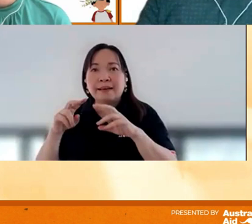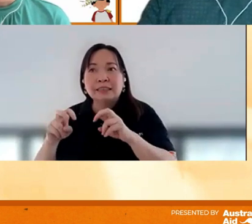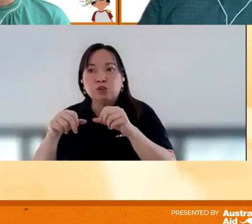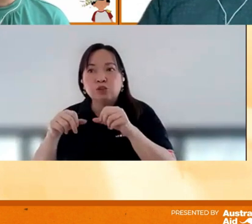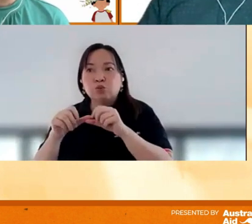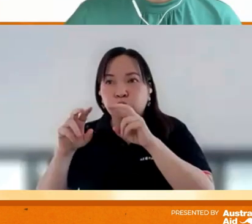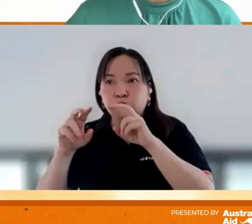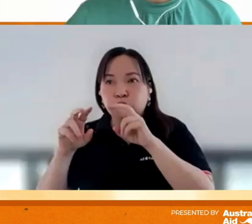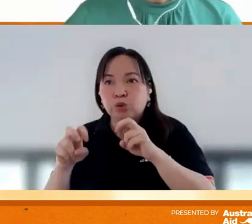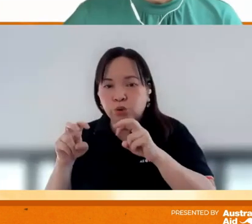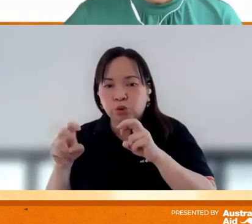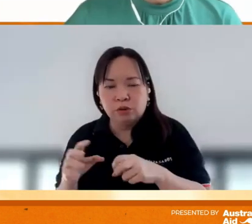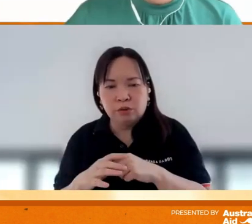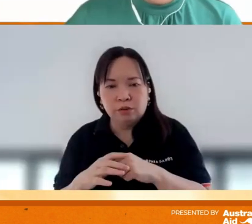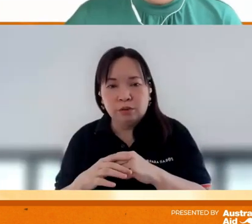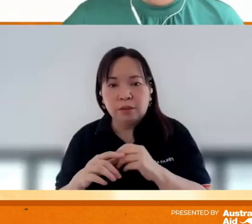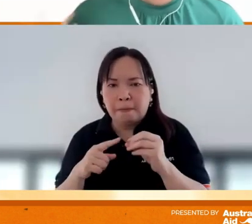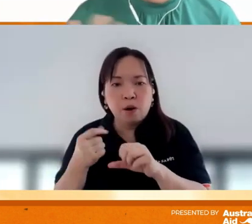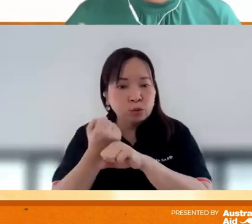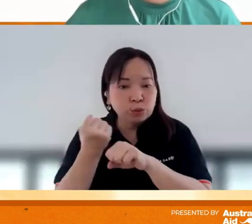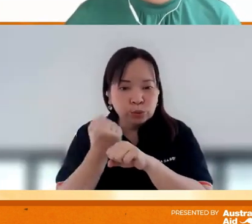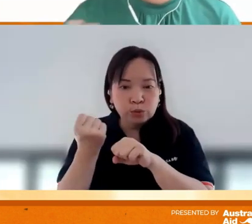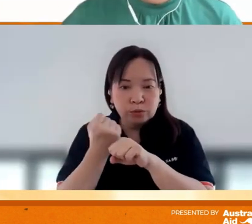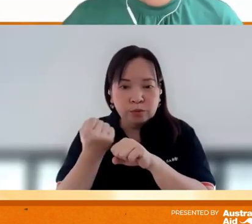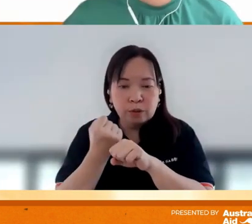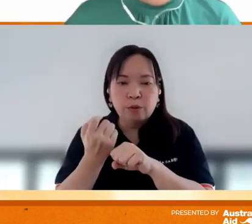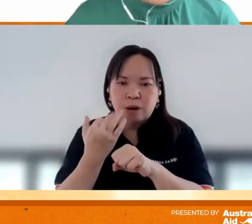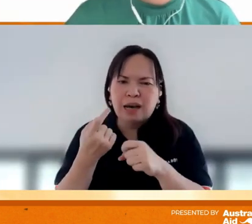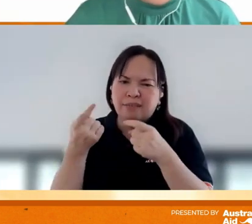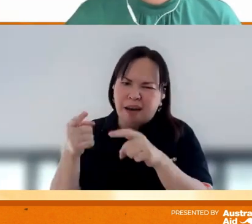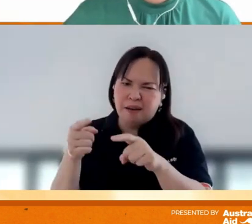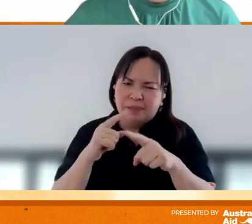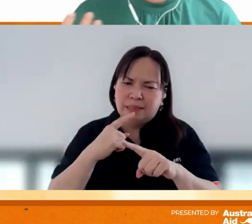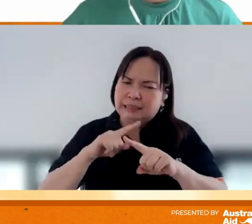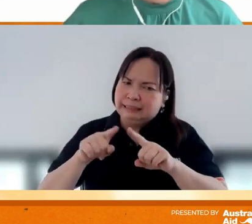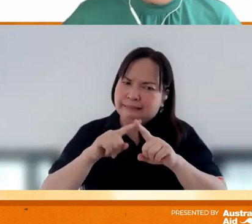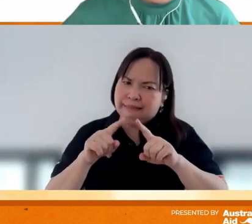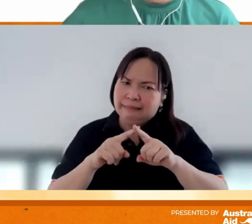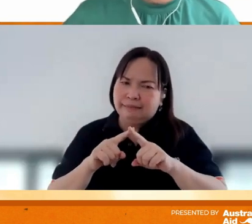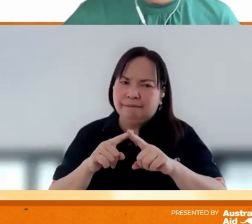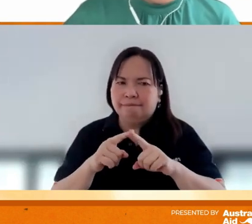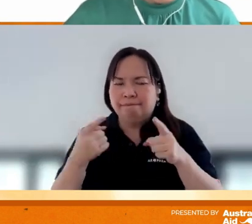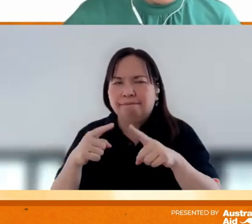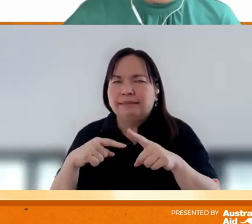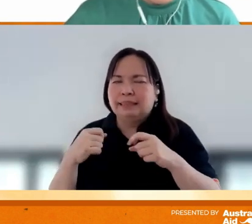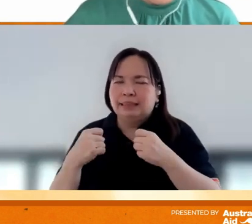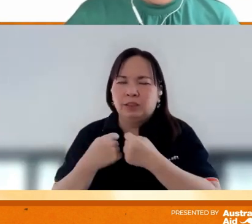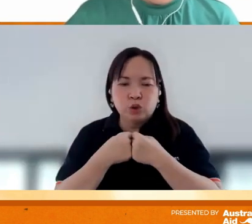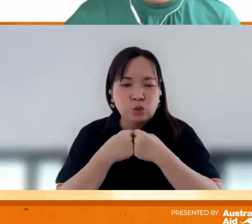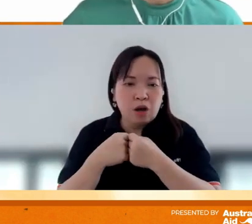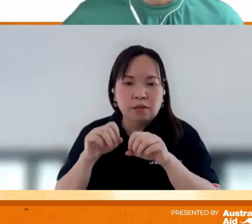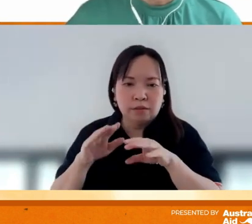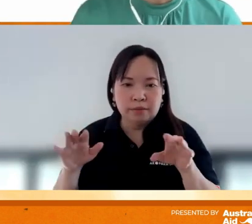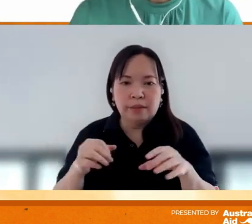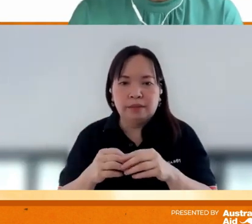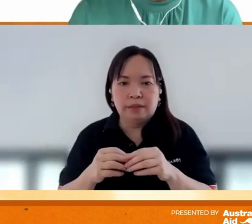researches on resilience because of all, the challenges that we are facing, especially for children